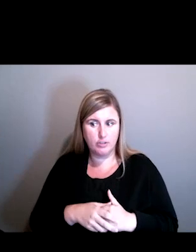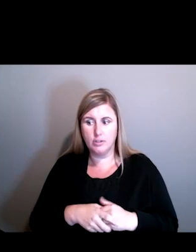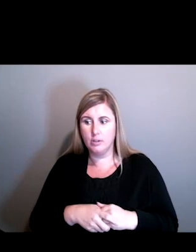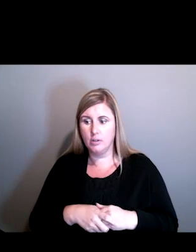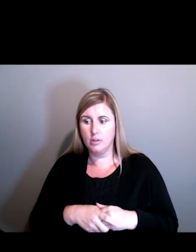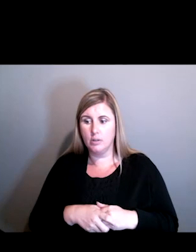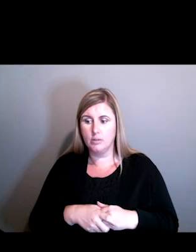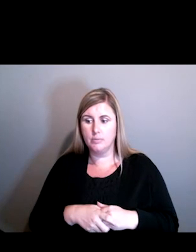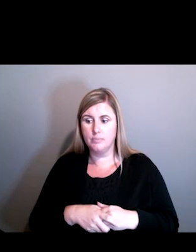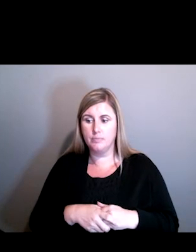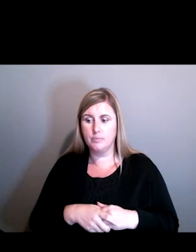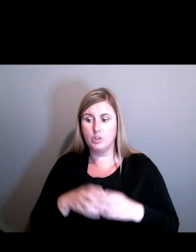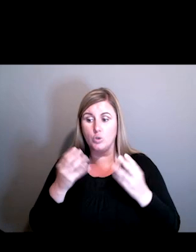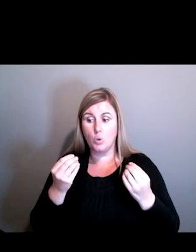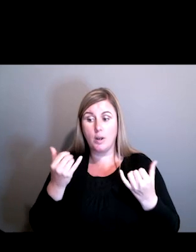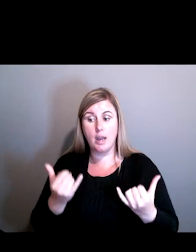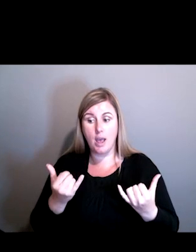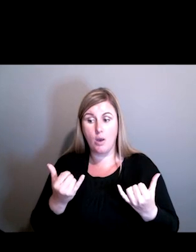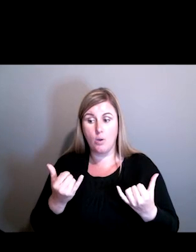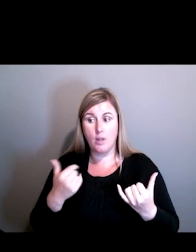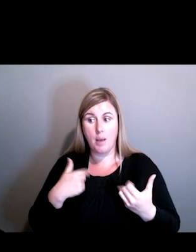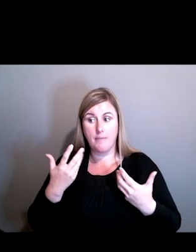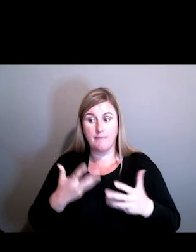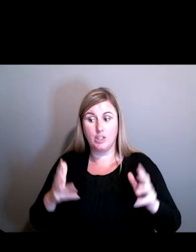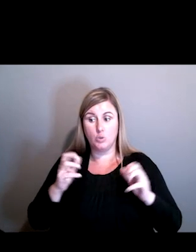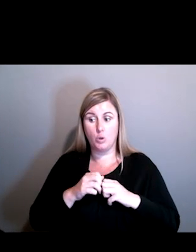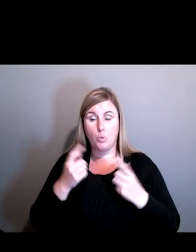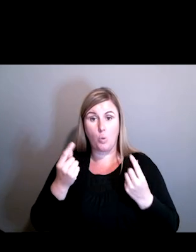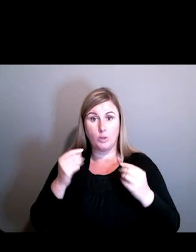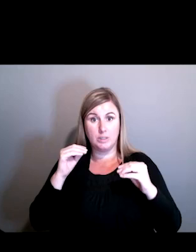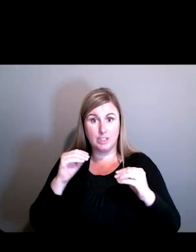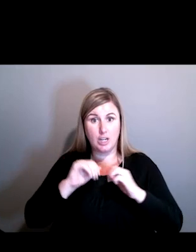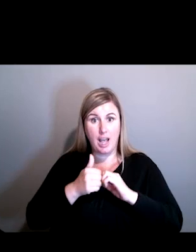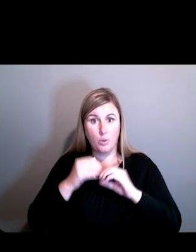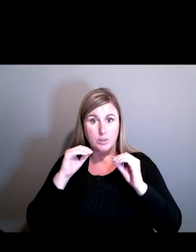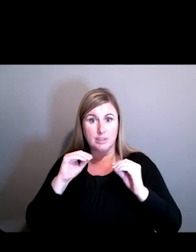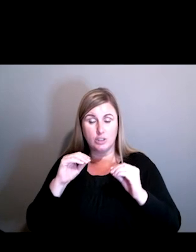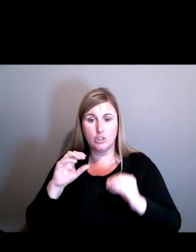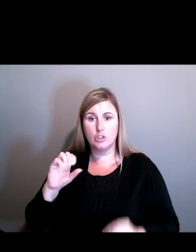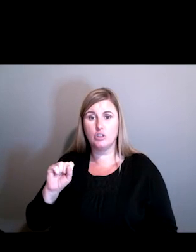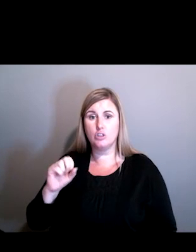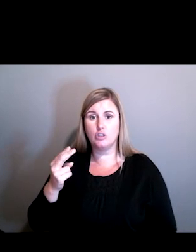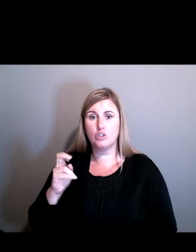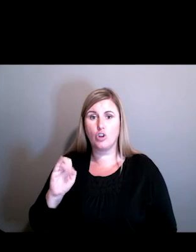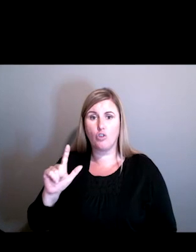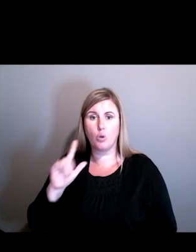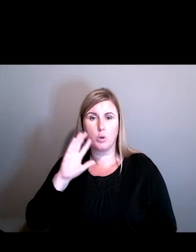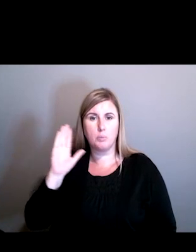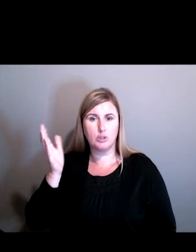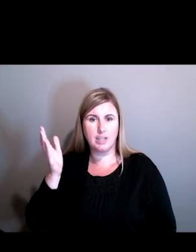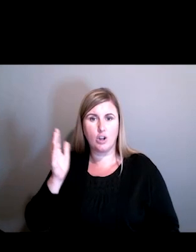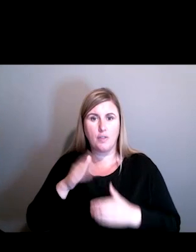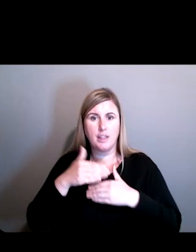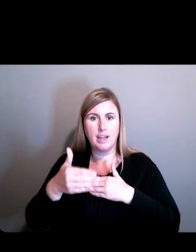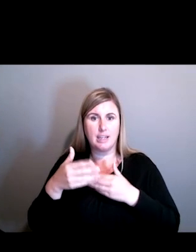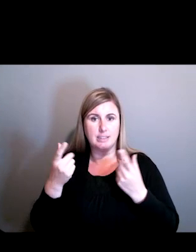So now that I'm finished with what to teach and how to teach, Cheryl is going to present on the next steps, how to